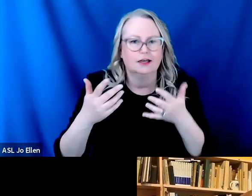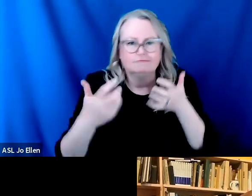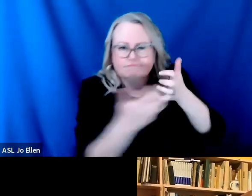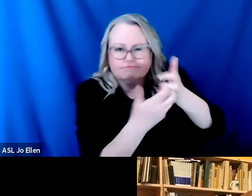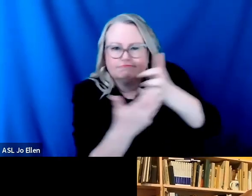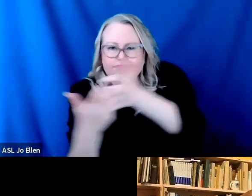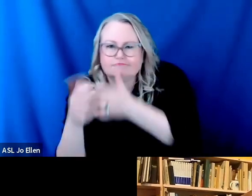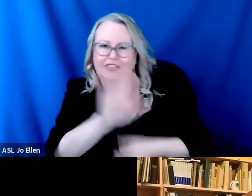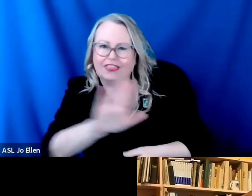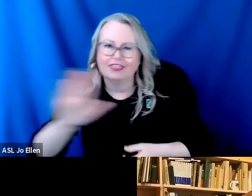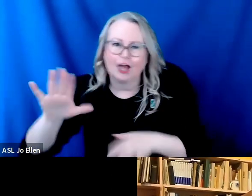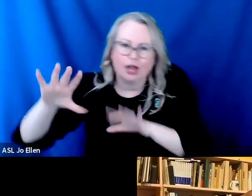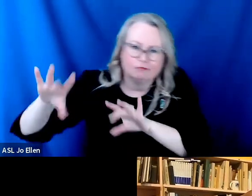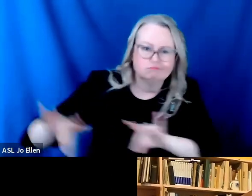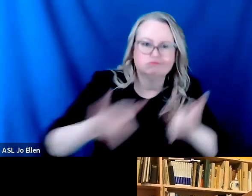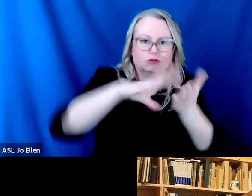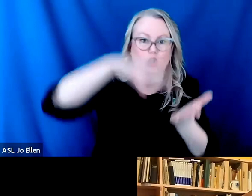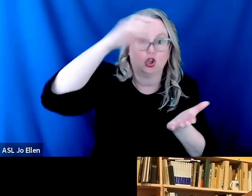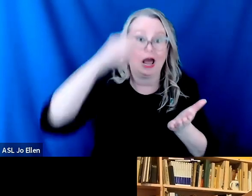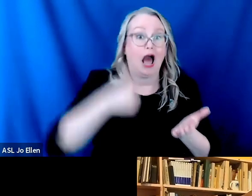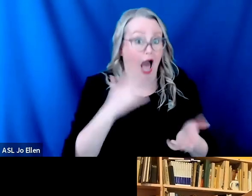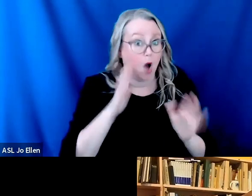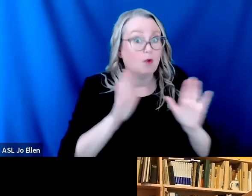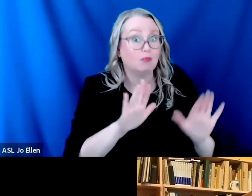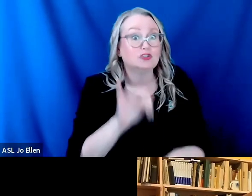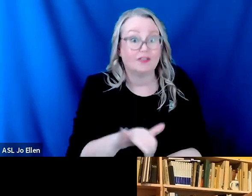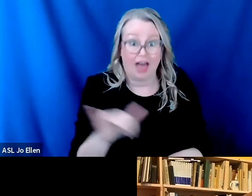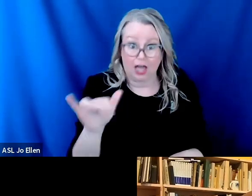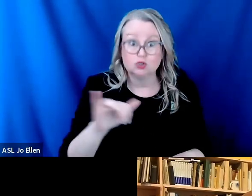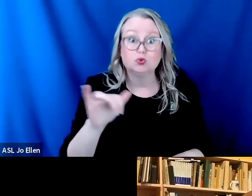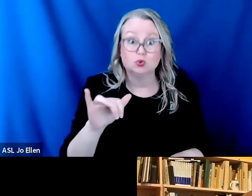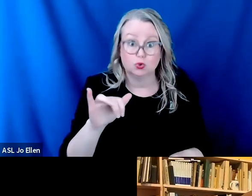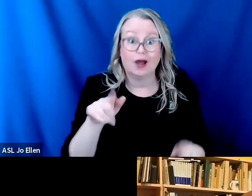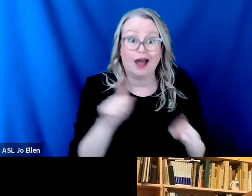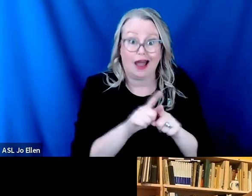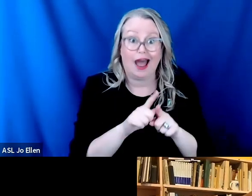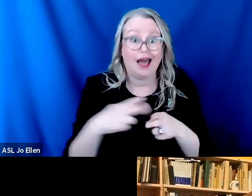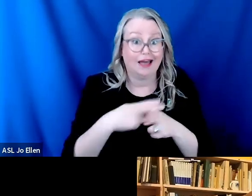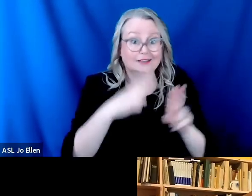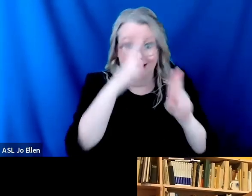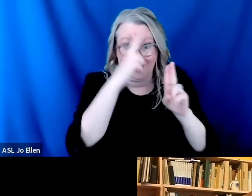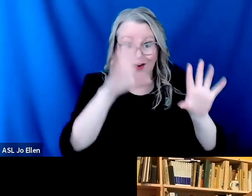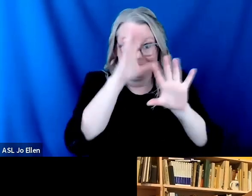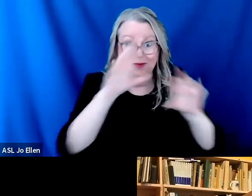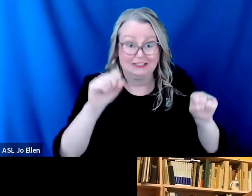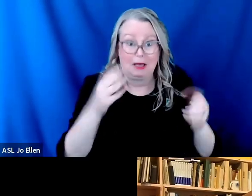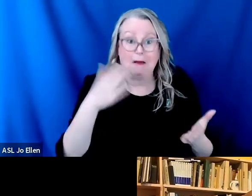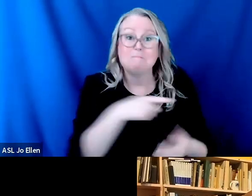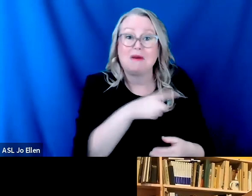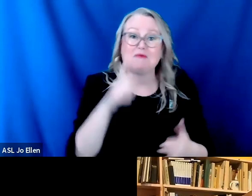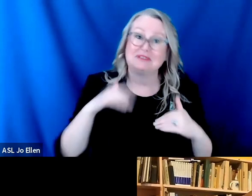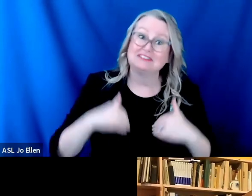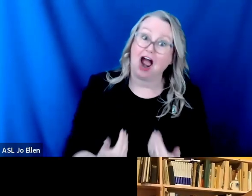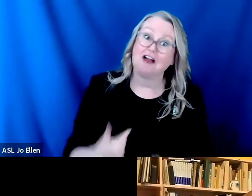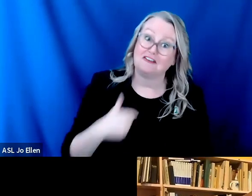customized. You're going to hear those two messages from me, maybe so much that you get tired, so tired